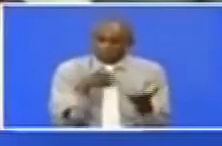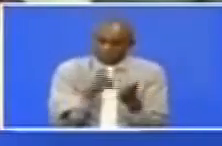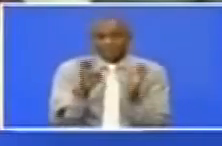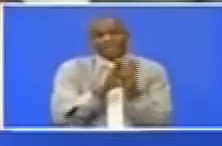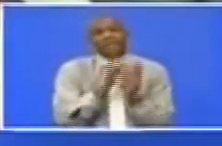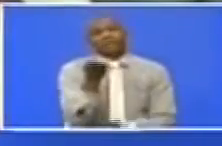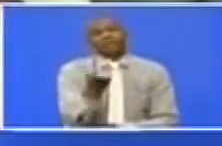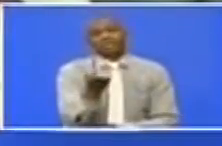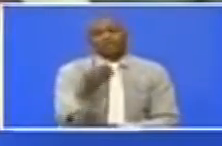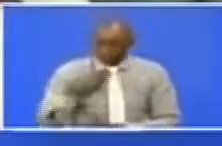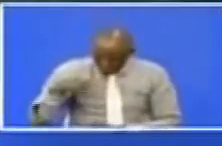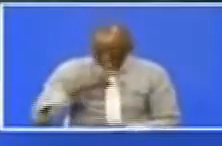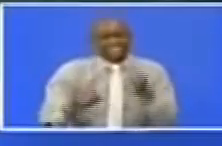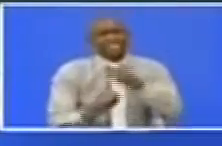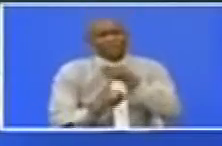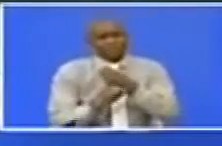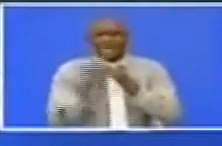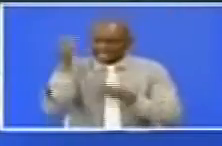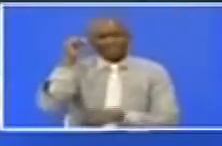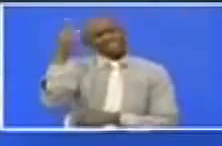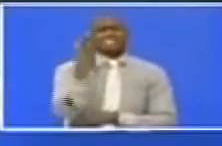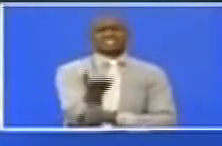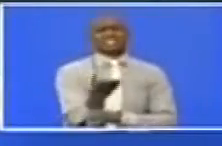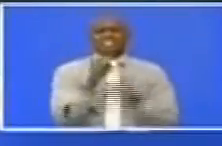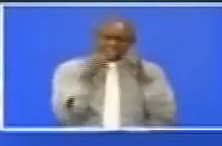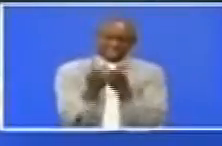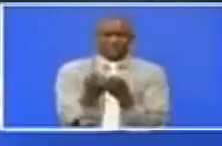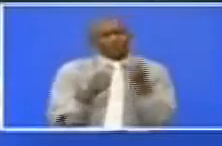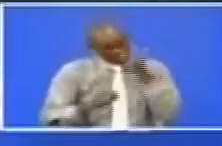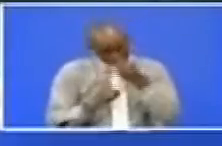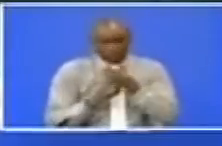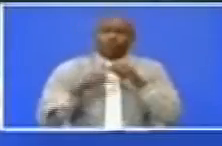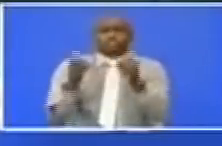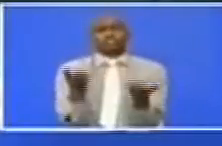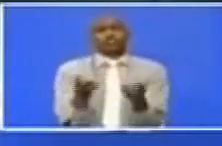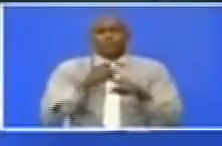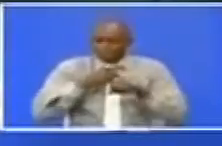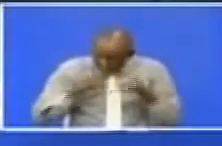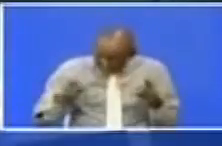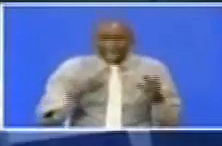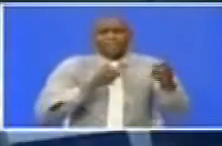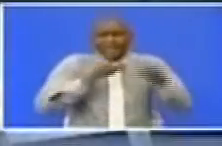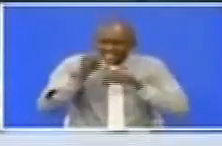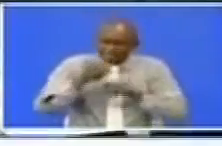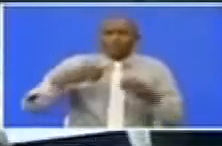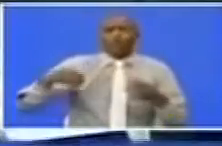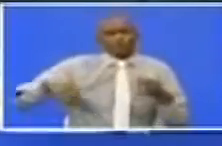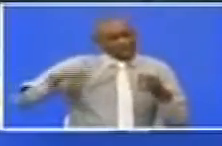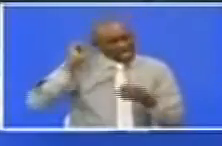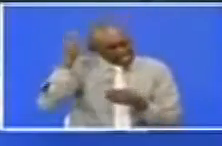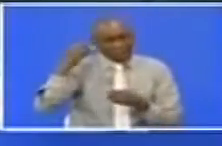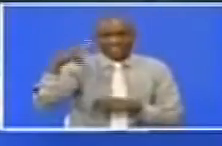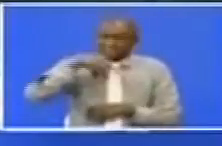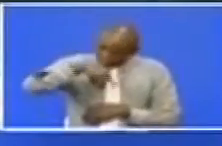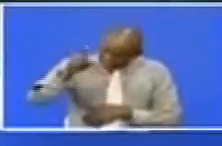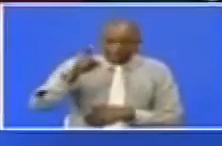supported the Harambee Stars and will continue supporting them, but it is the management of Harambee Stars that